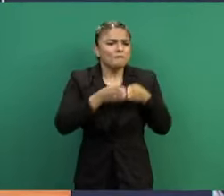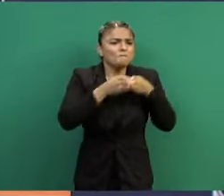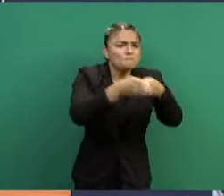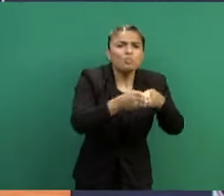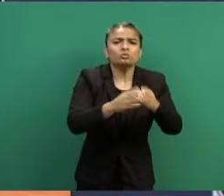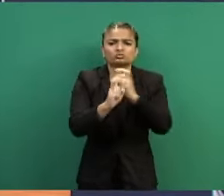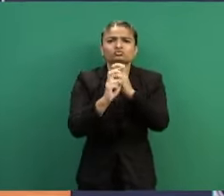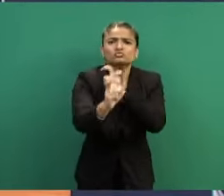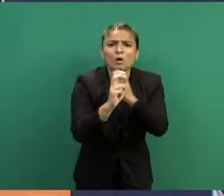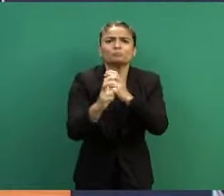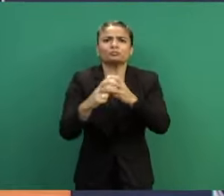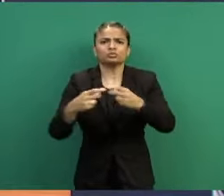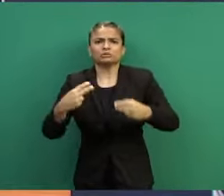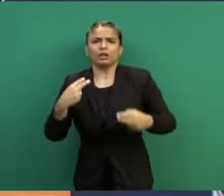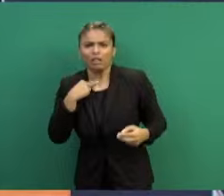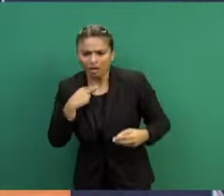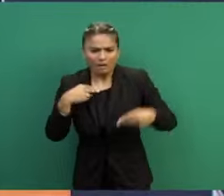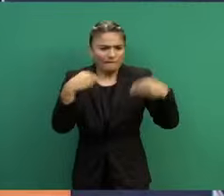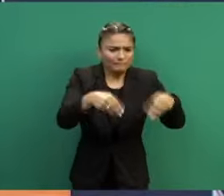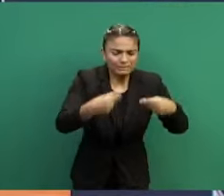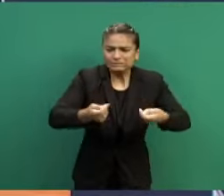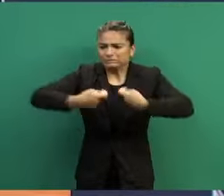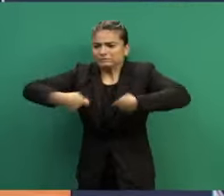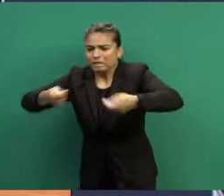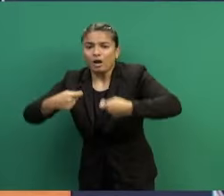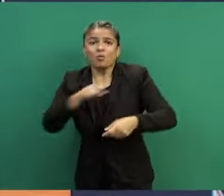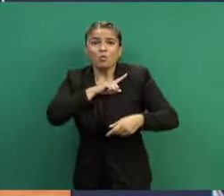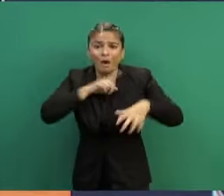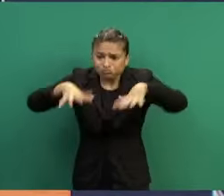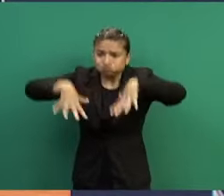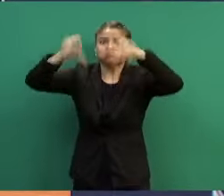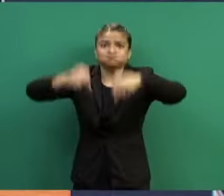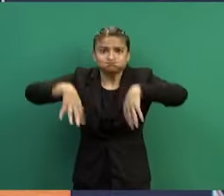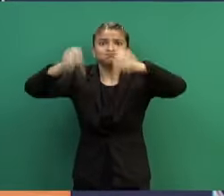of doing business and the cost of living.